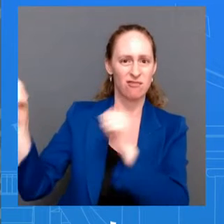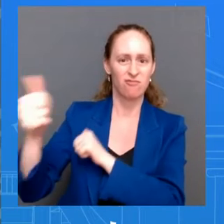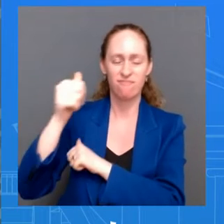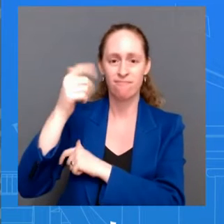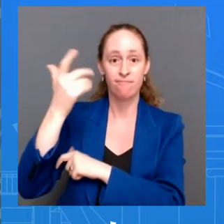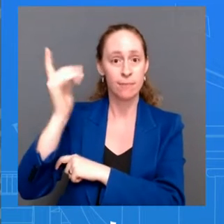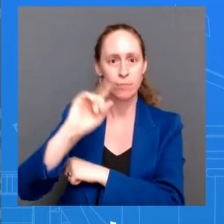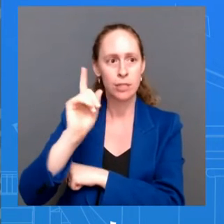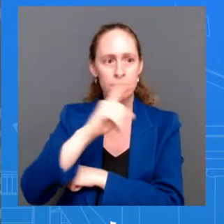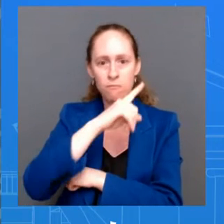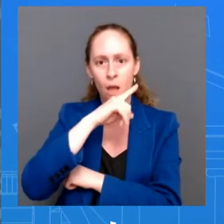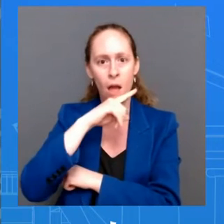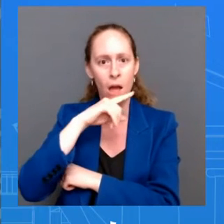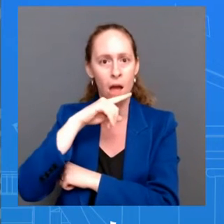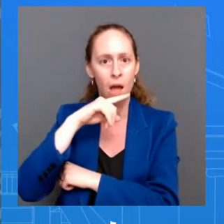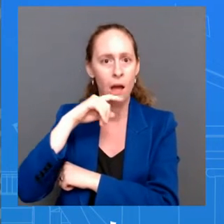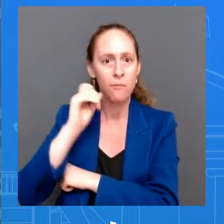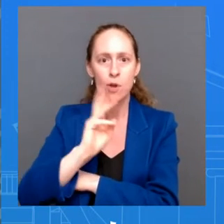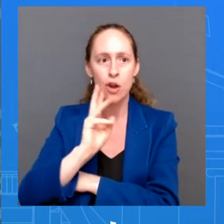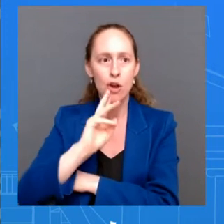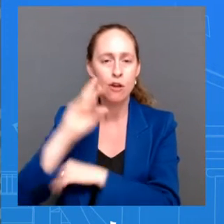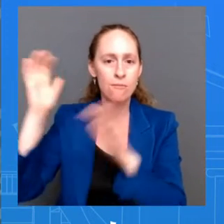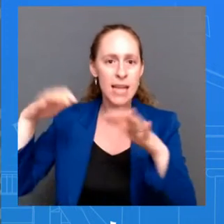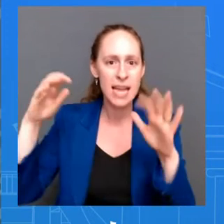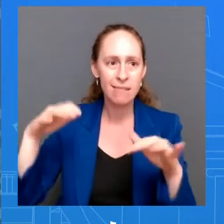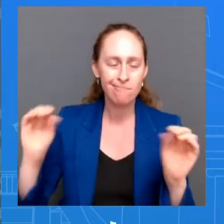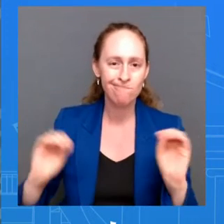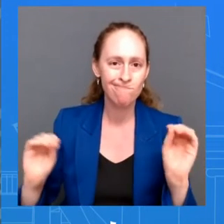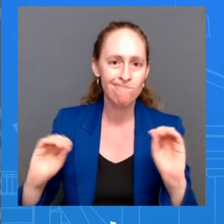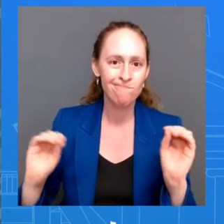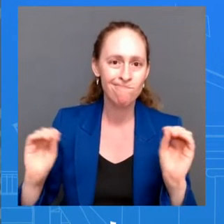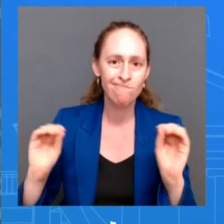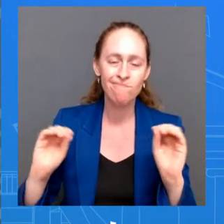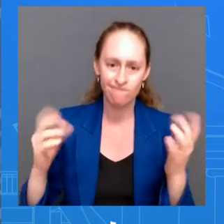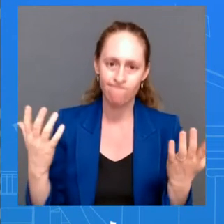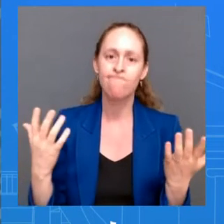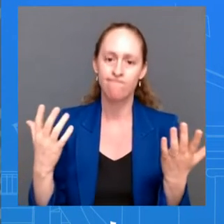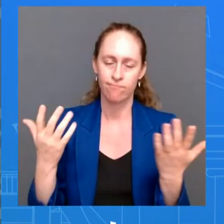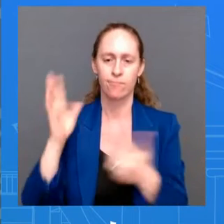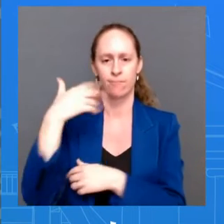Jennifer Granholm convened a meeting yesterday with CEOs from the American